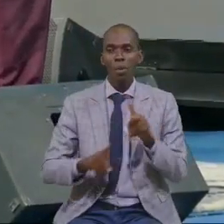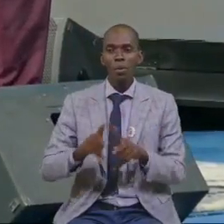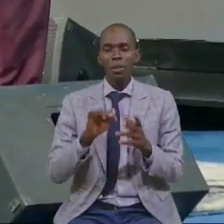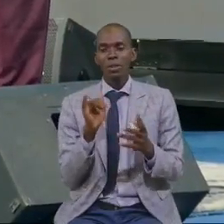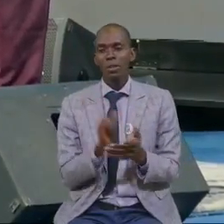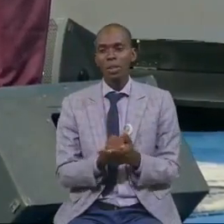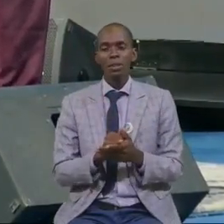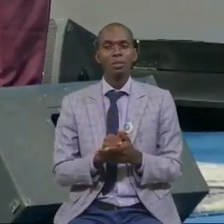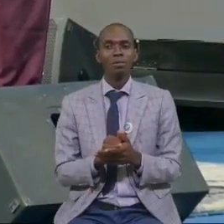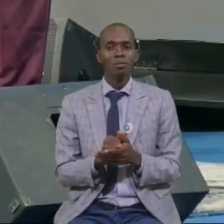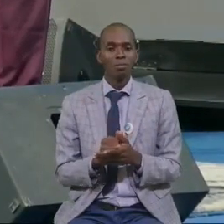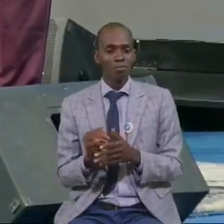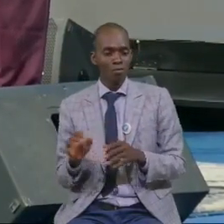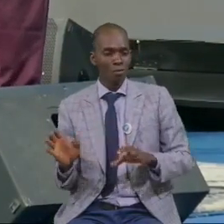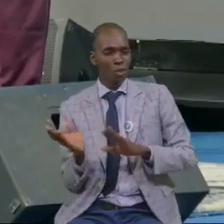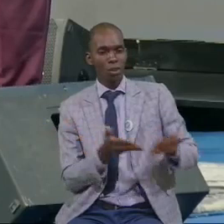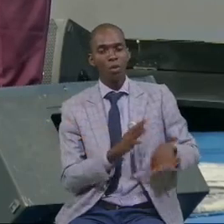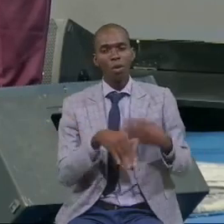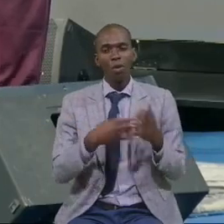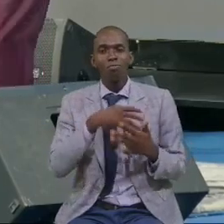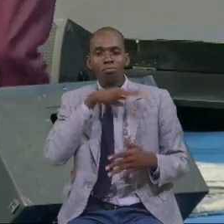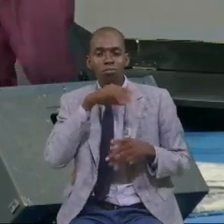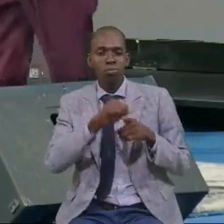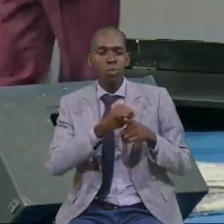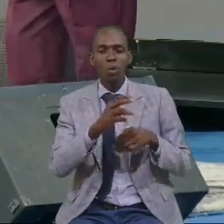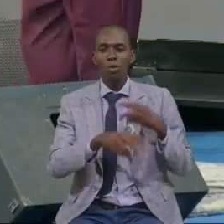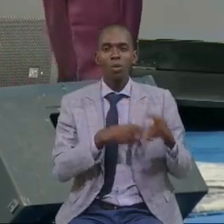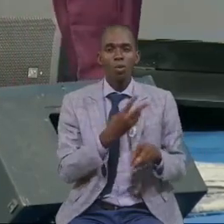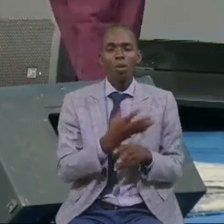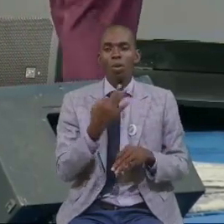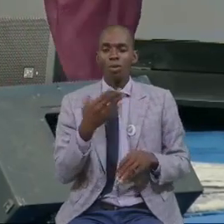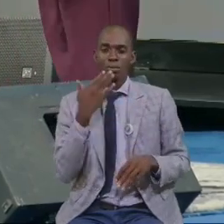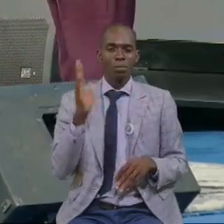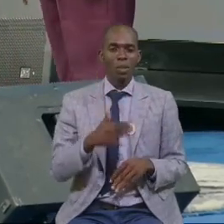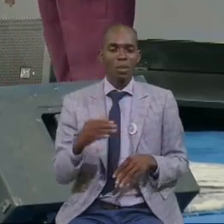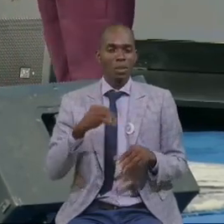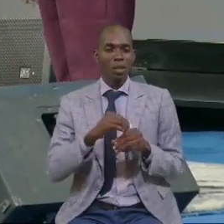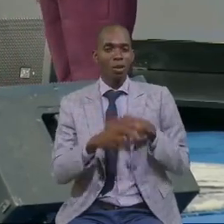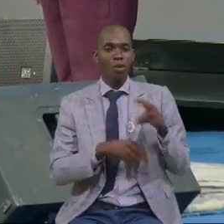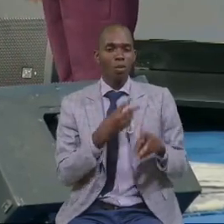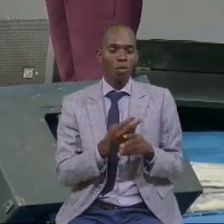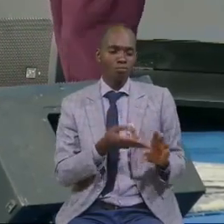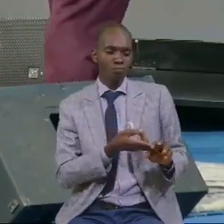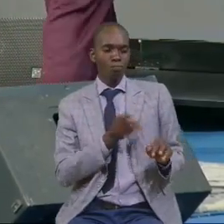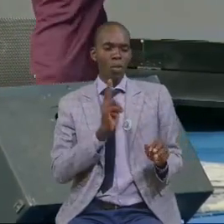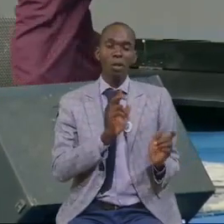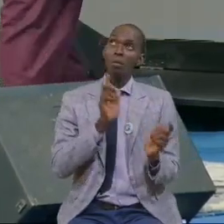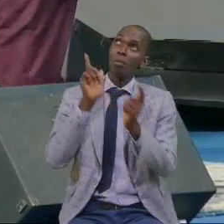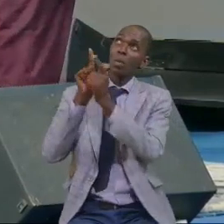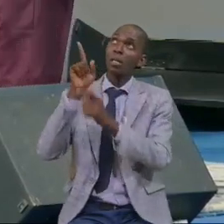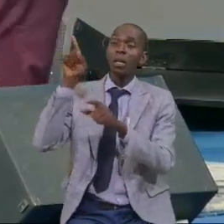all the pollutions of the world, all the defilement of the world, and they come to him as a deliverer.